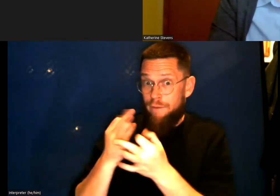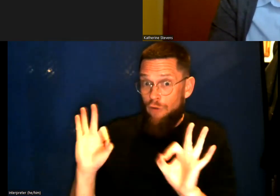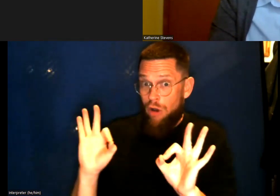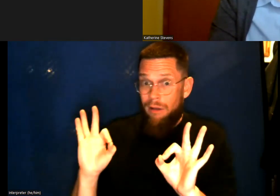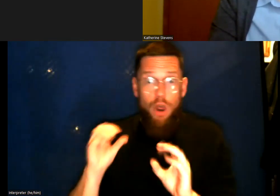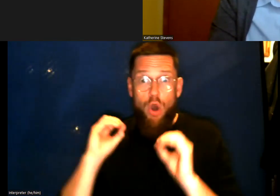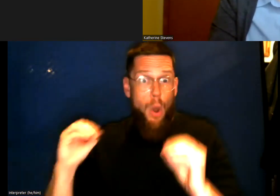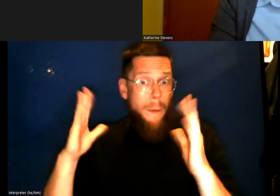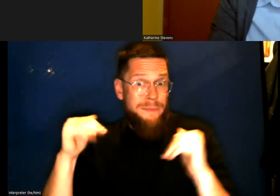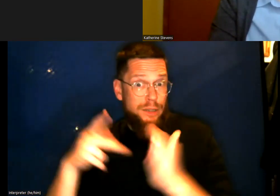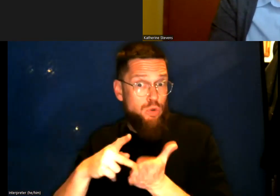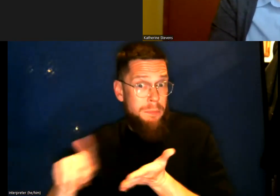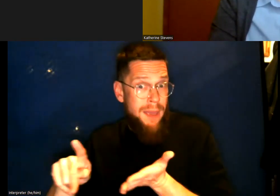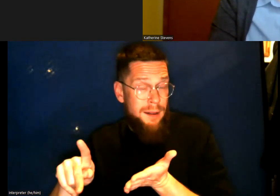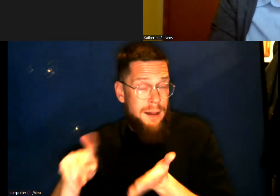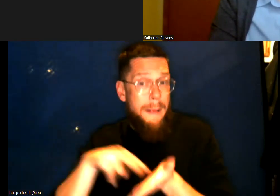Does that money